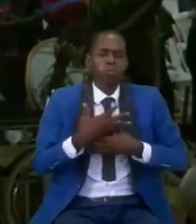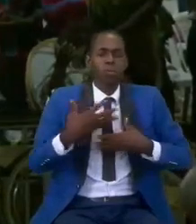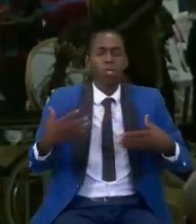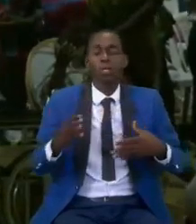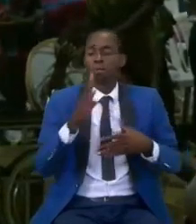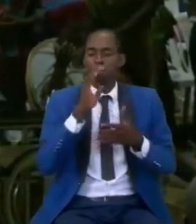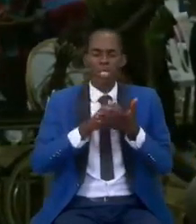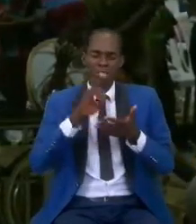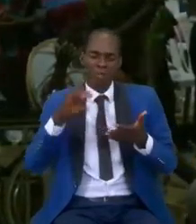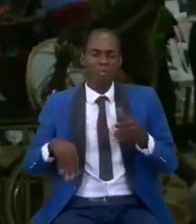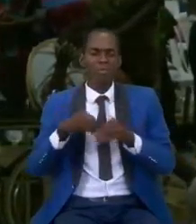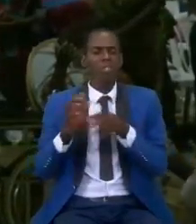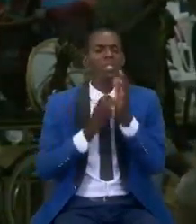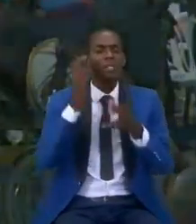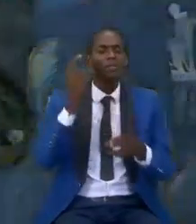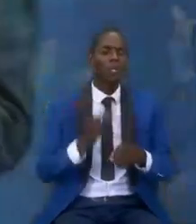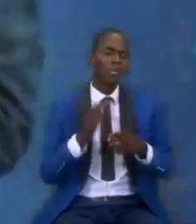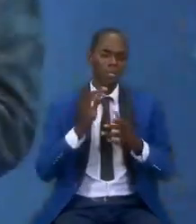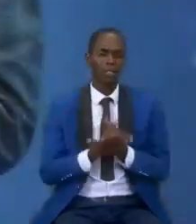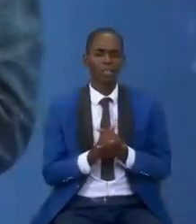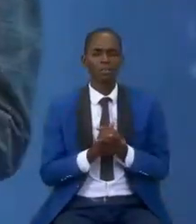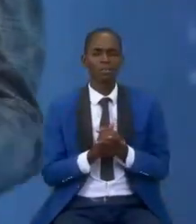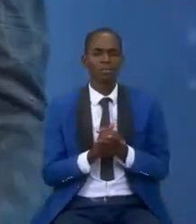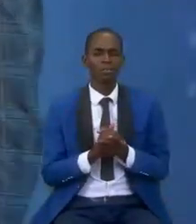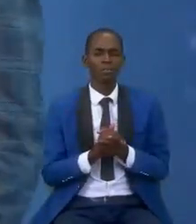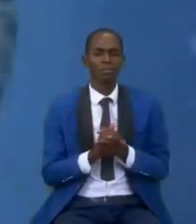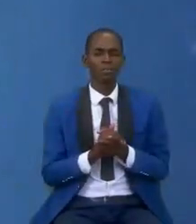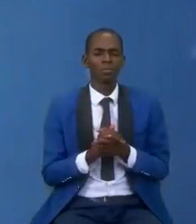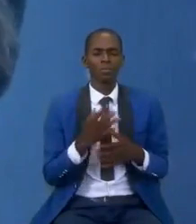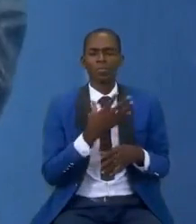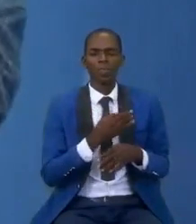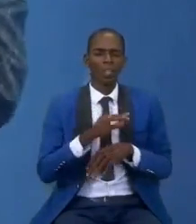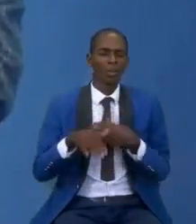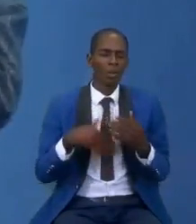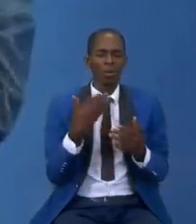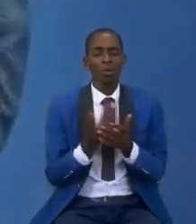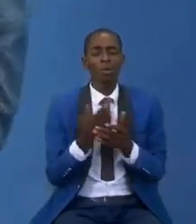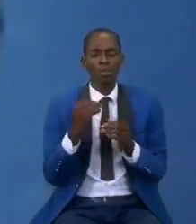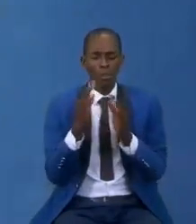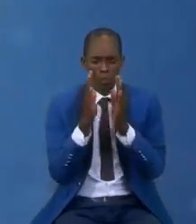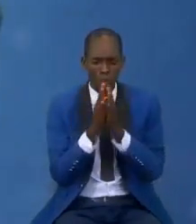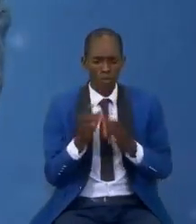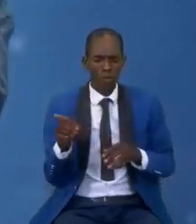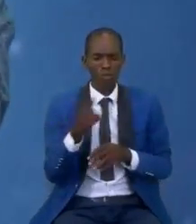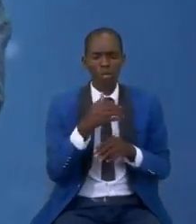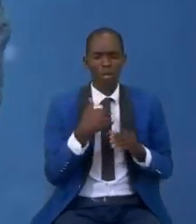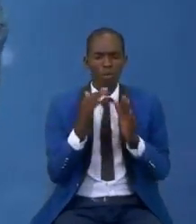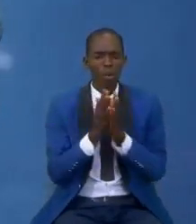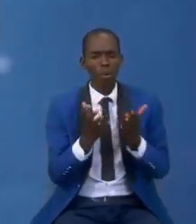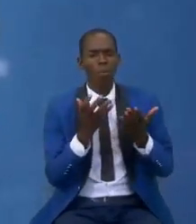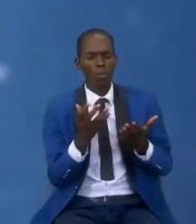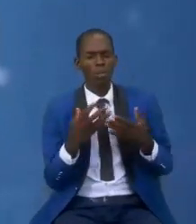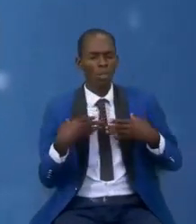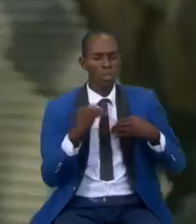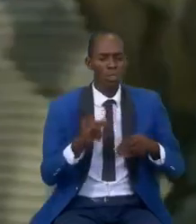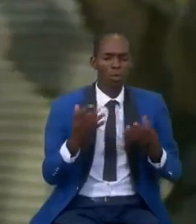And all the prayers you have prayed, wanting healing, wanting deliverance, wanting total freedom, the Lord confirm